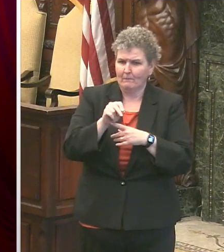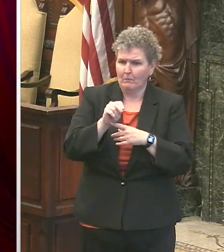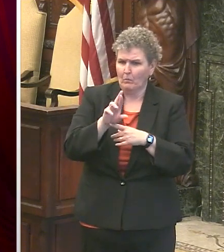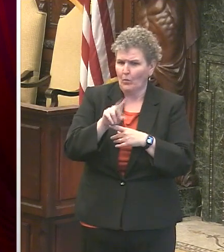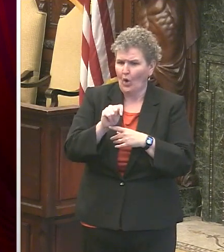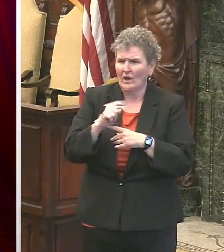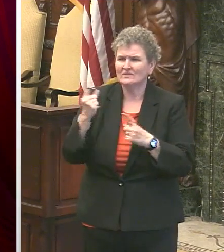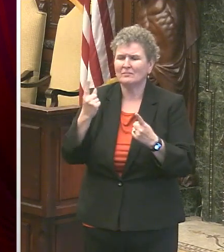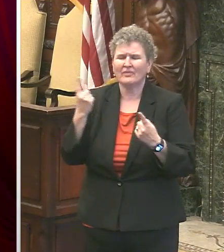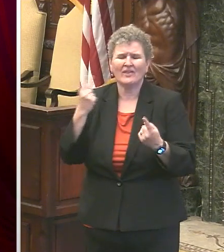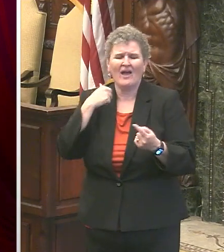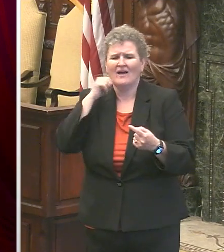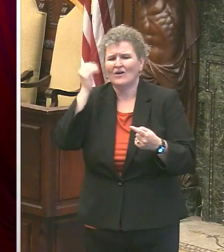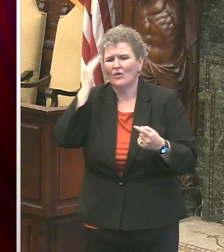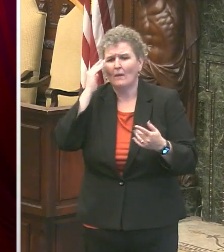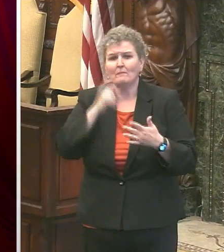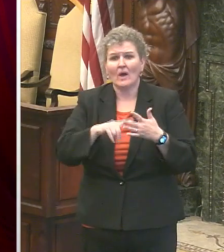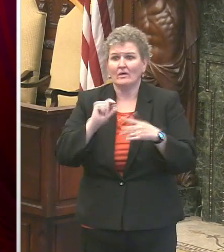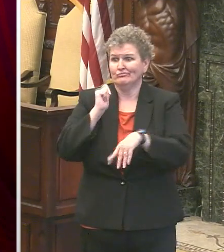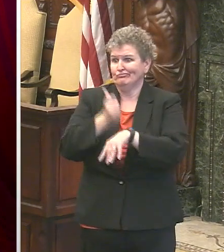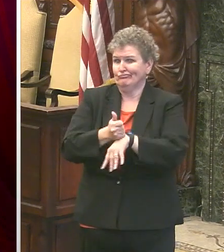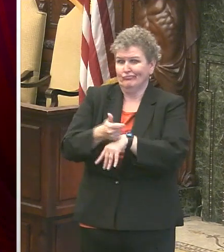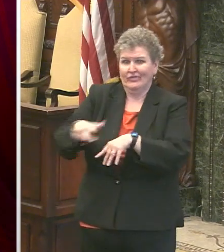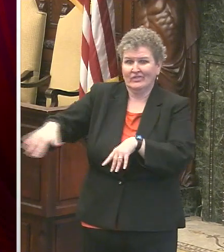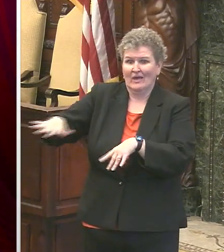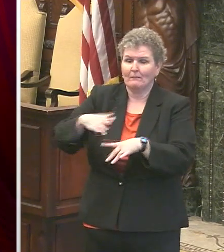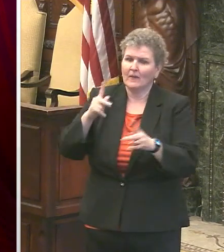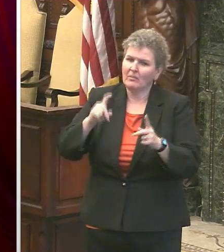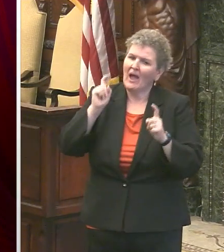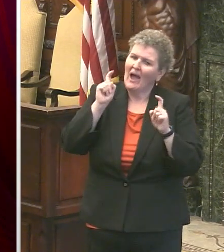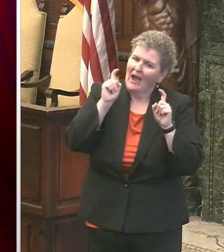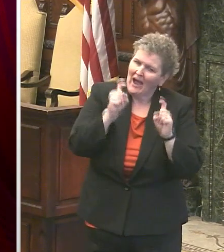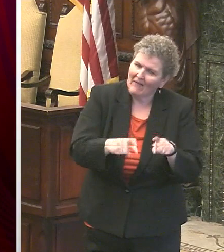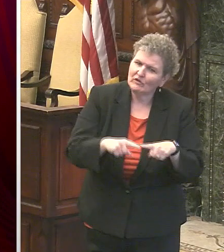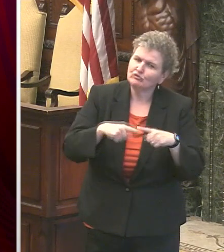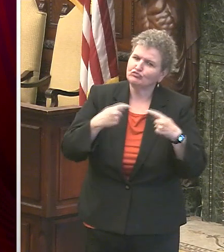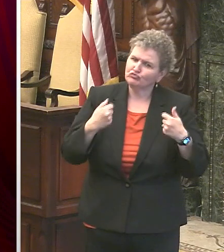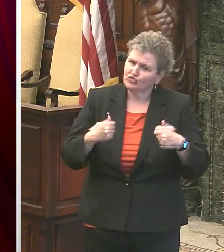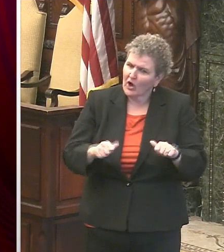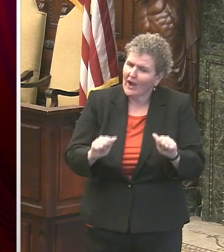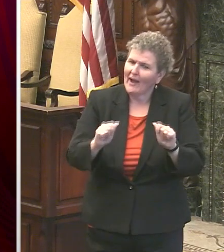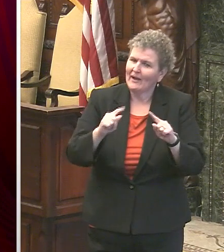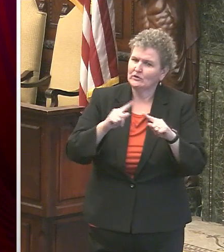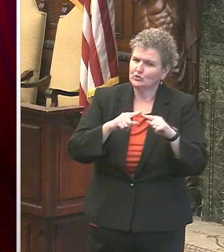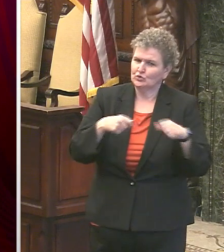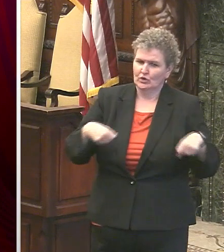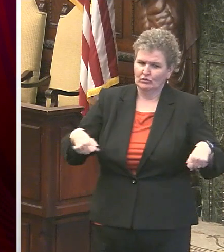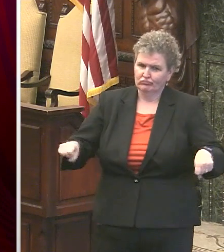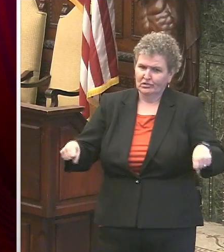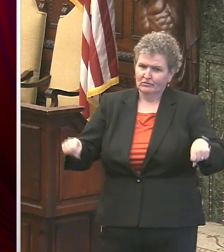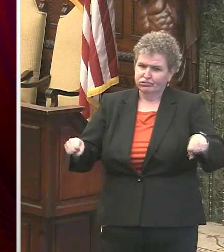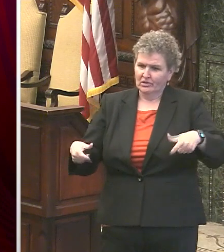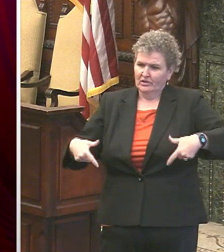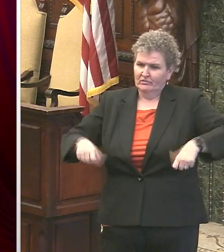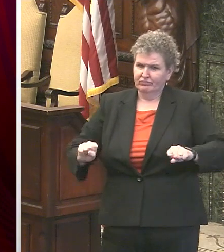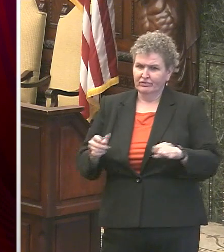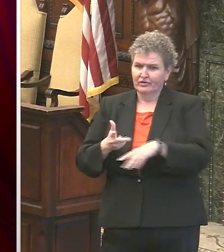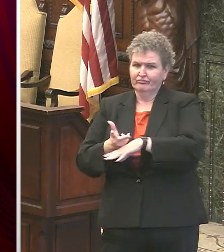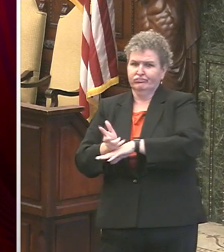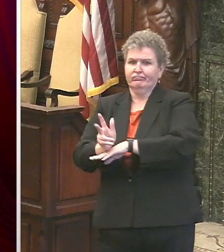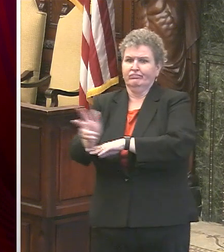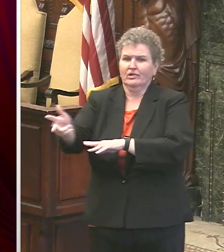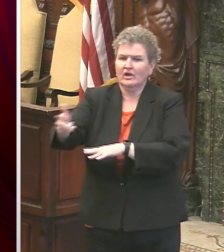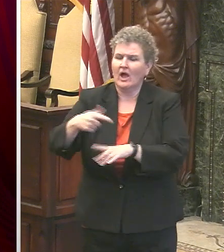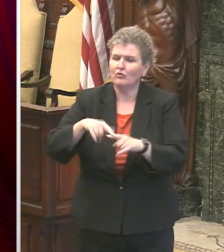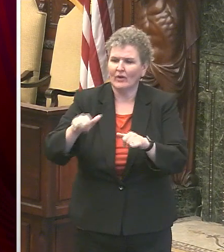where, but wherever it is, people are going to want to drive to it on their four-wheeler, which means they're still going to go through city streets, which